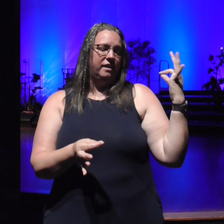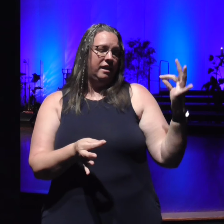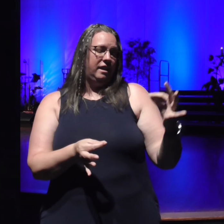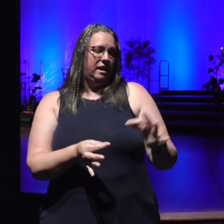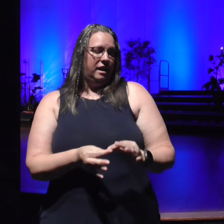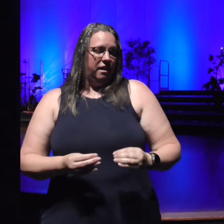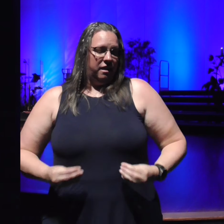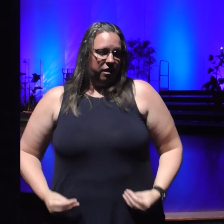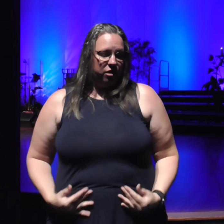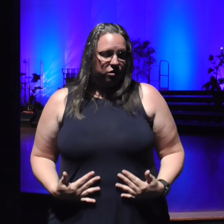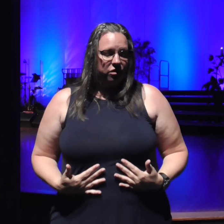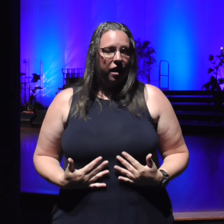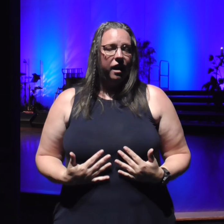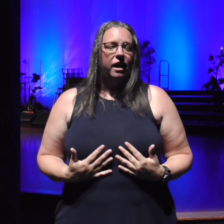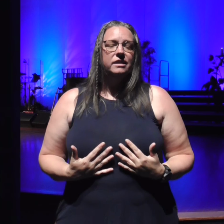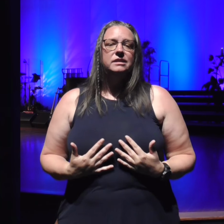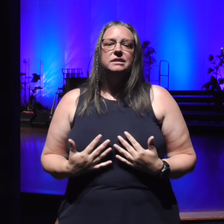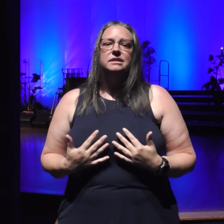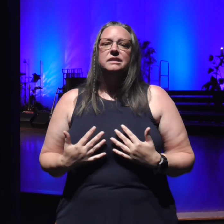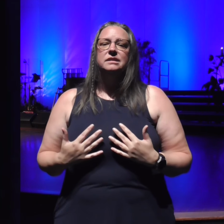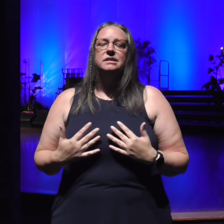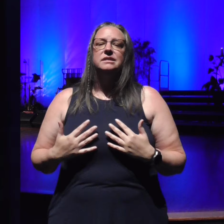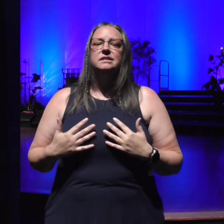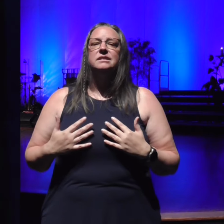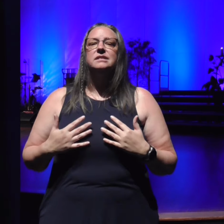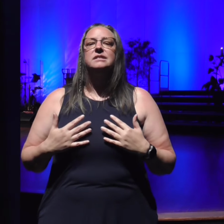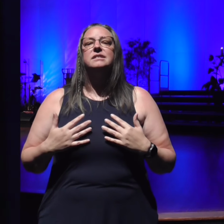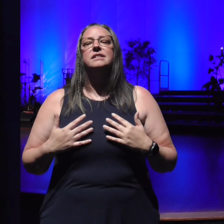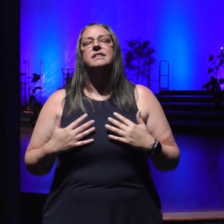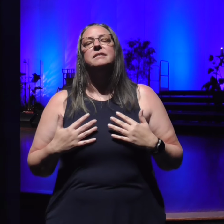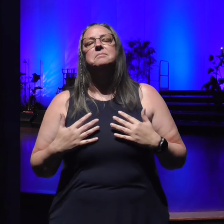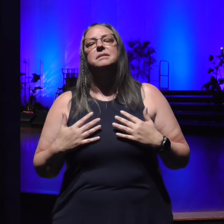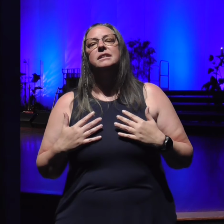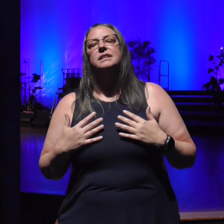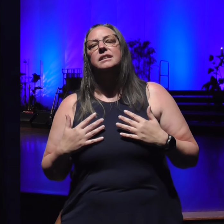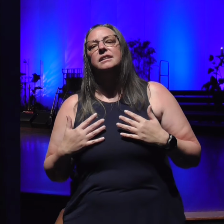faith rise up in me.